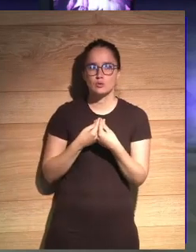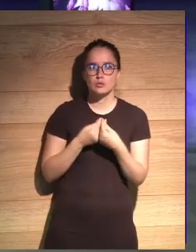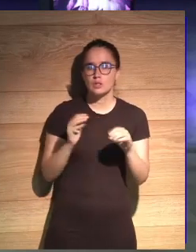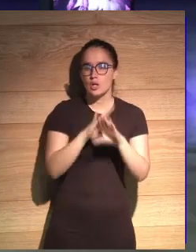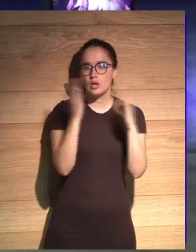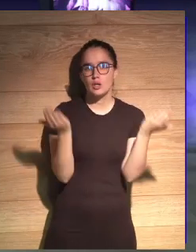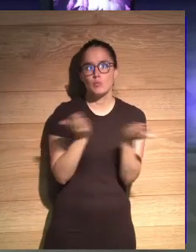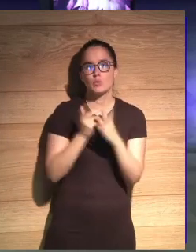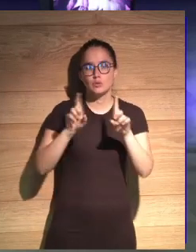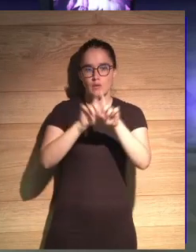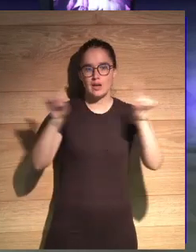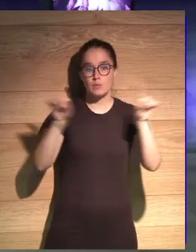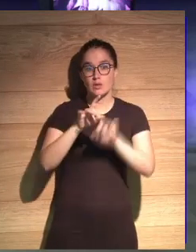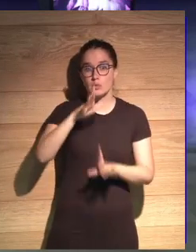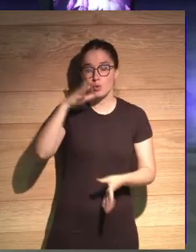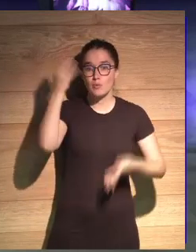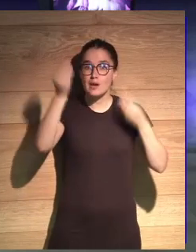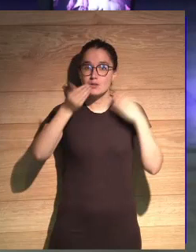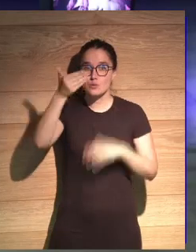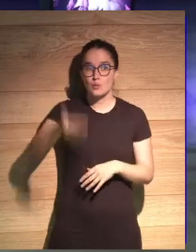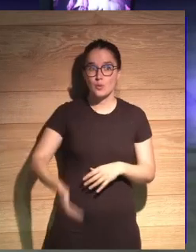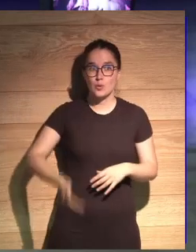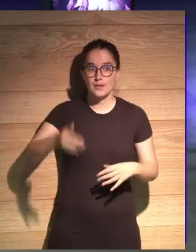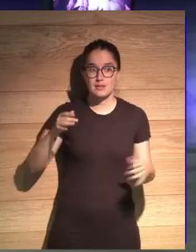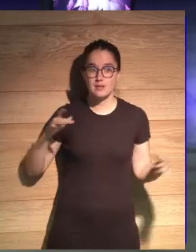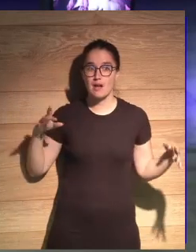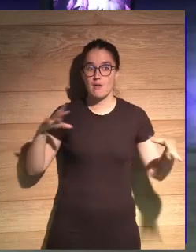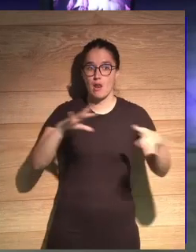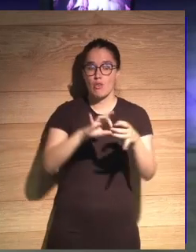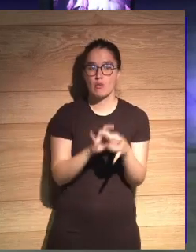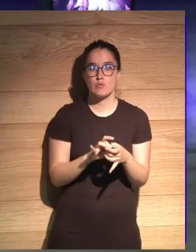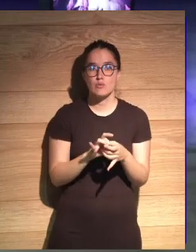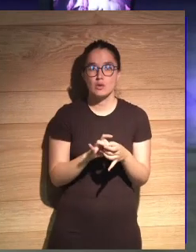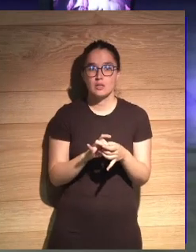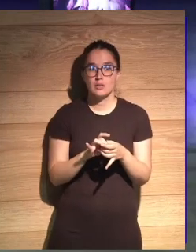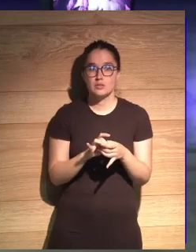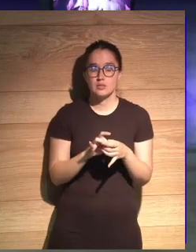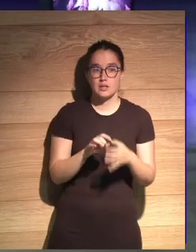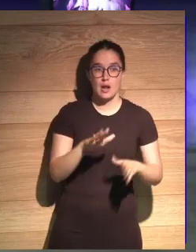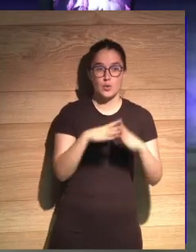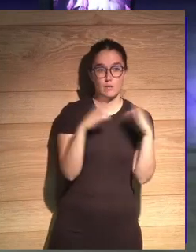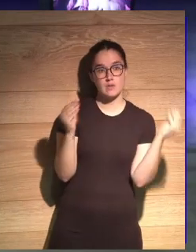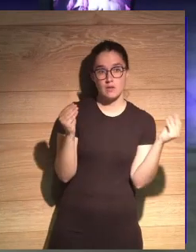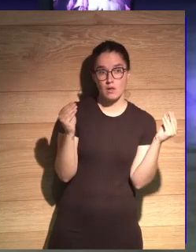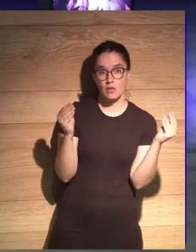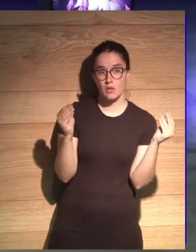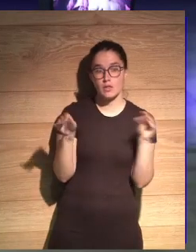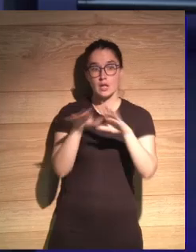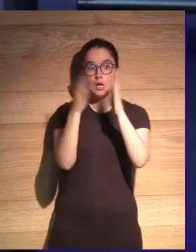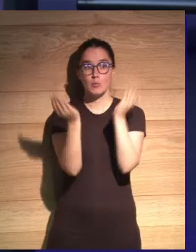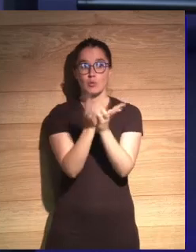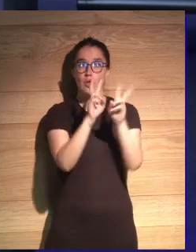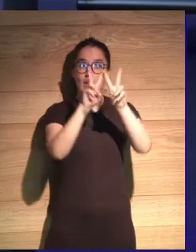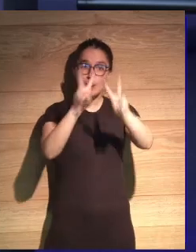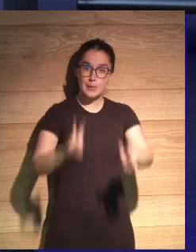here and to start collaborating with the world of the businesses, because I think it's very important to have